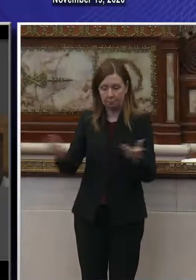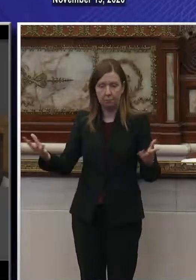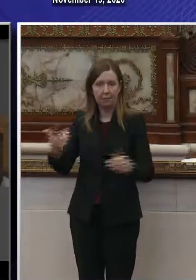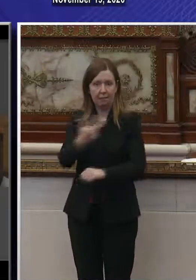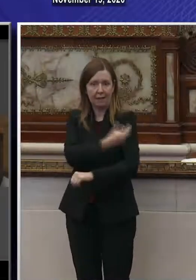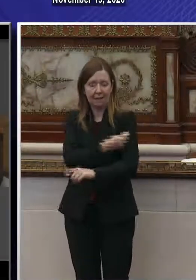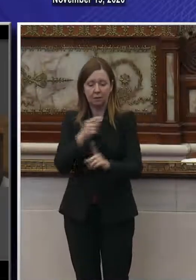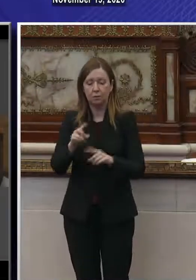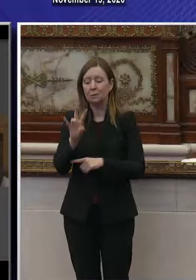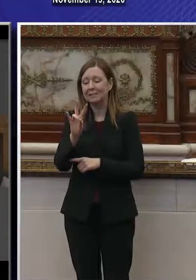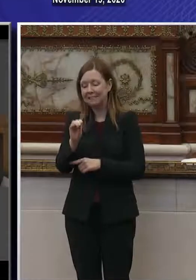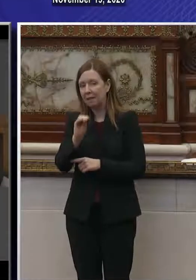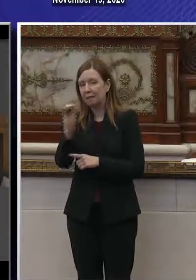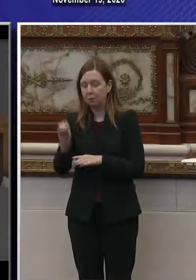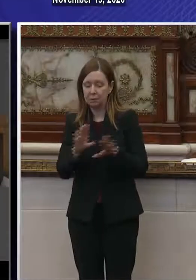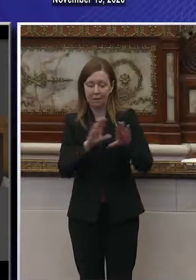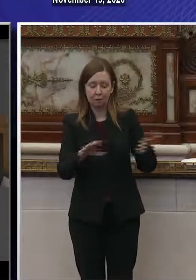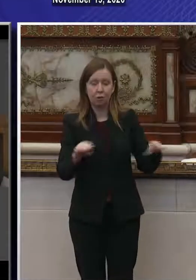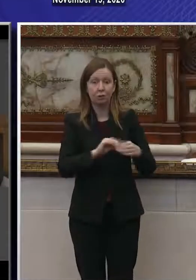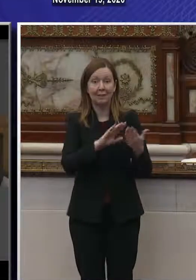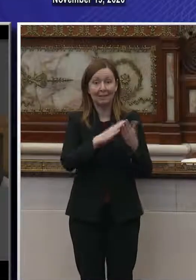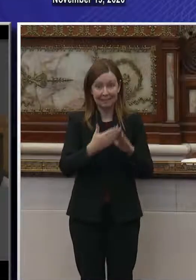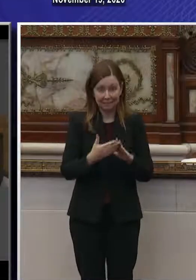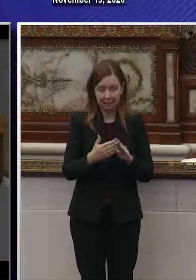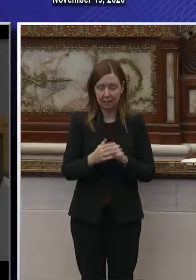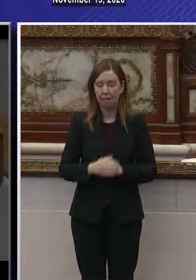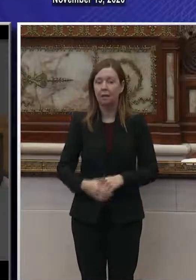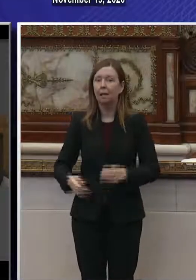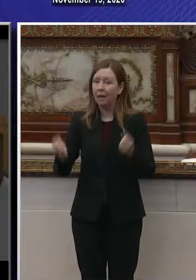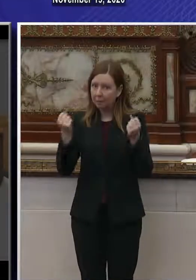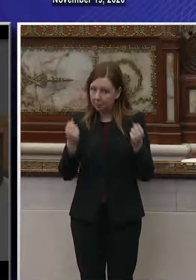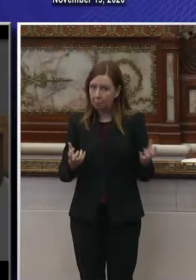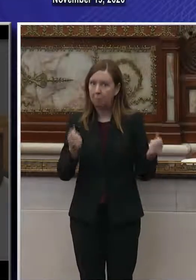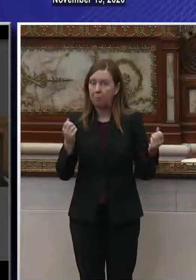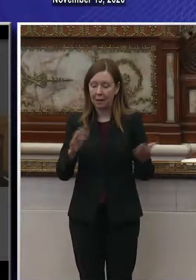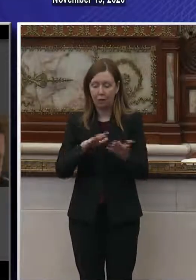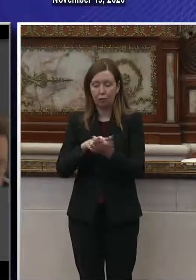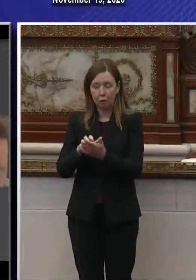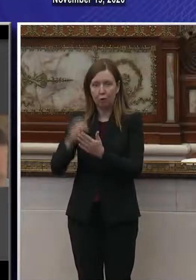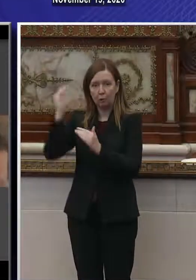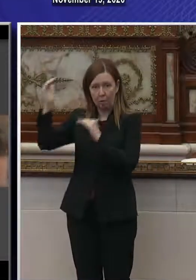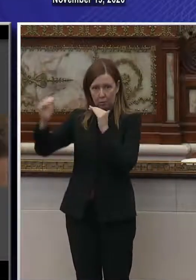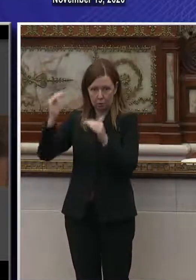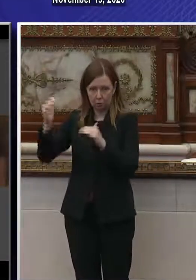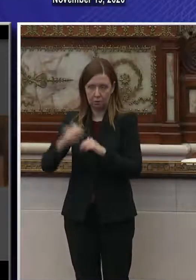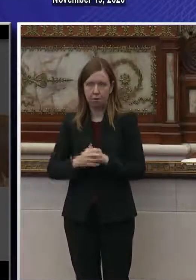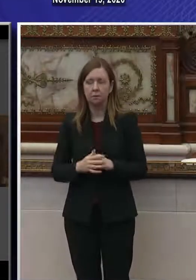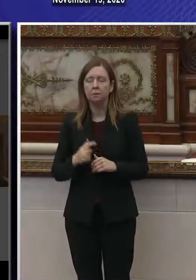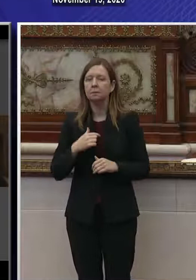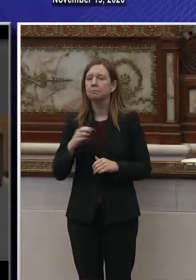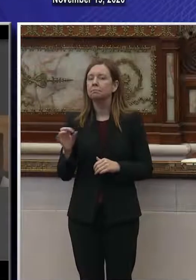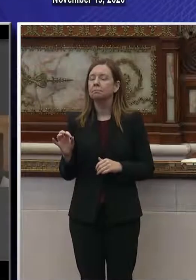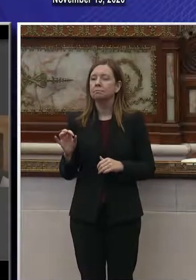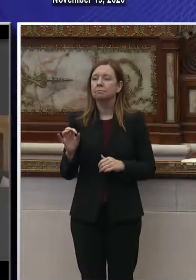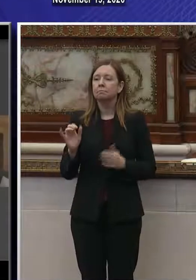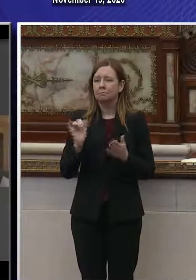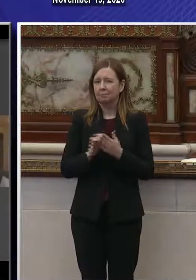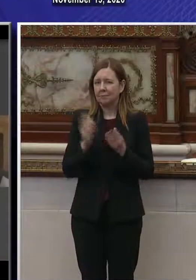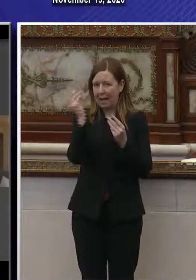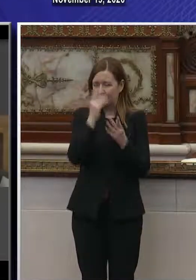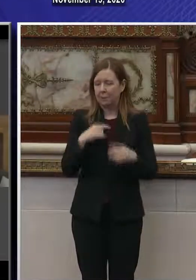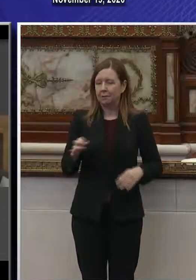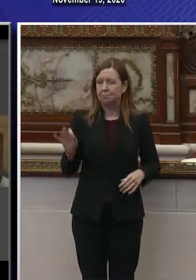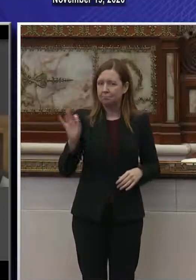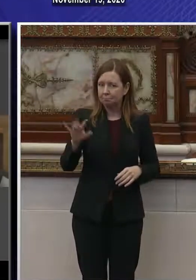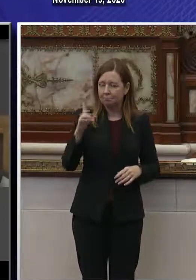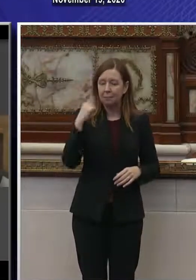to 70% of children in the city and to many vulnerable adults. I point this out because it indicates that we